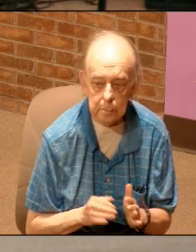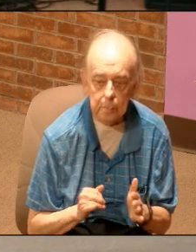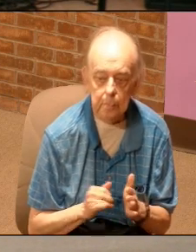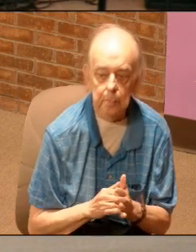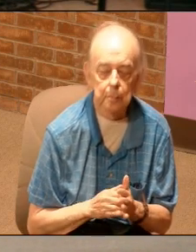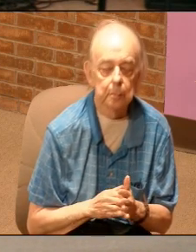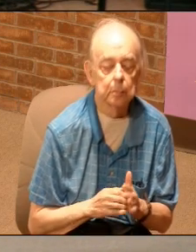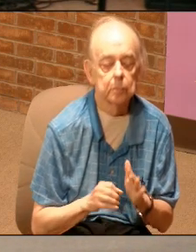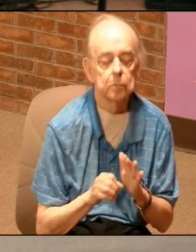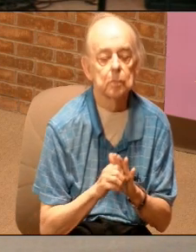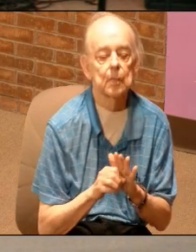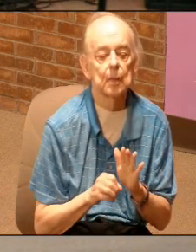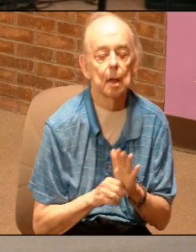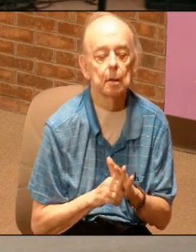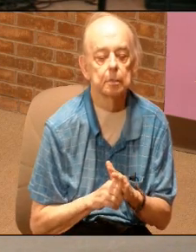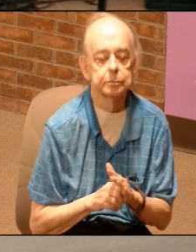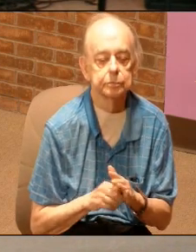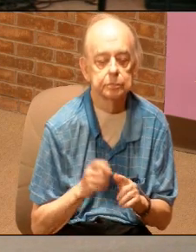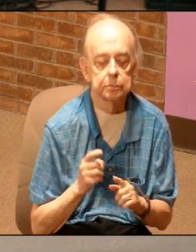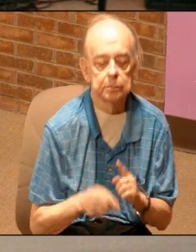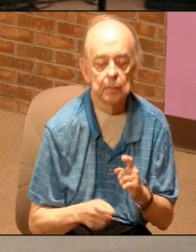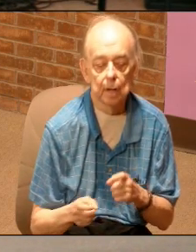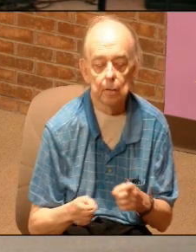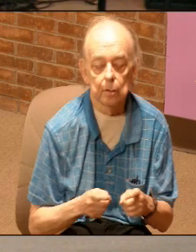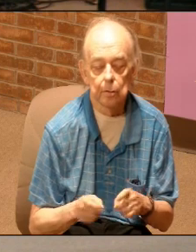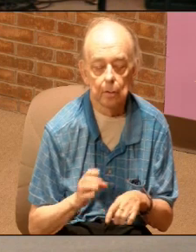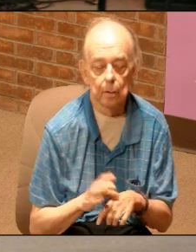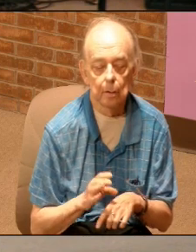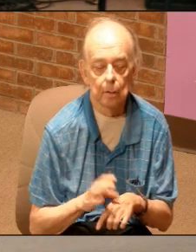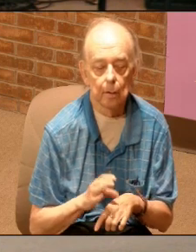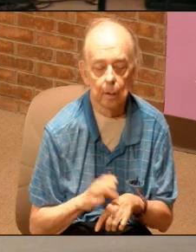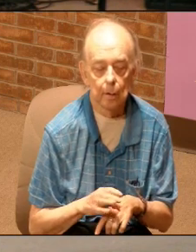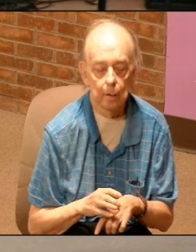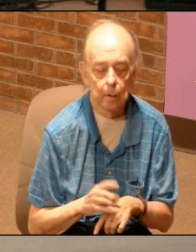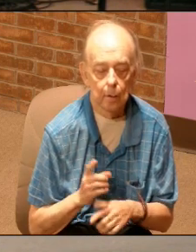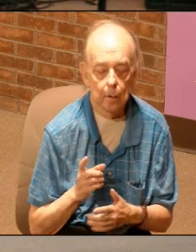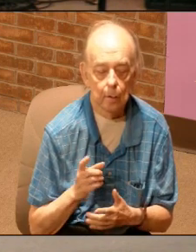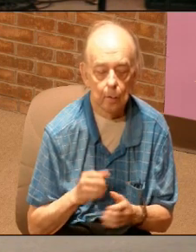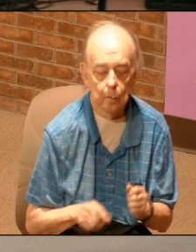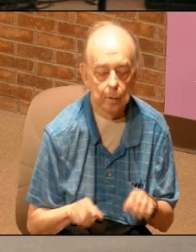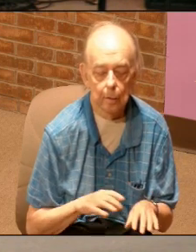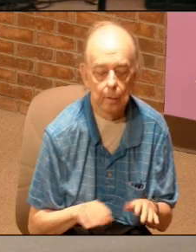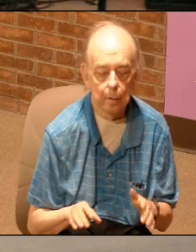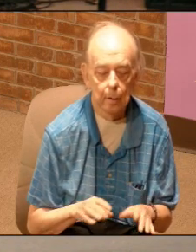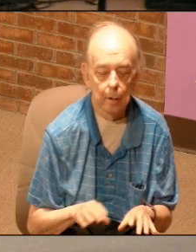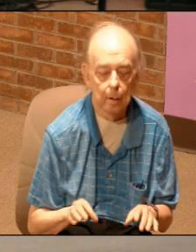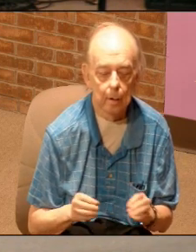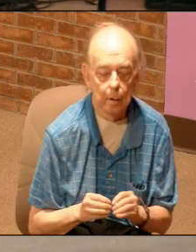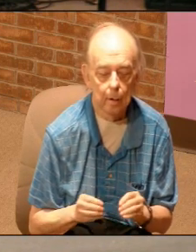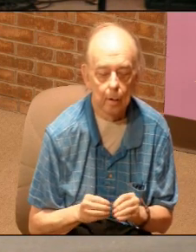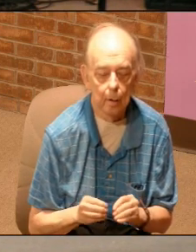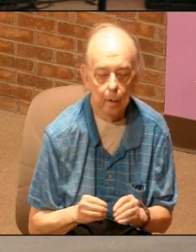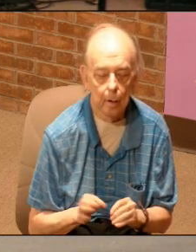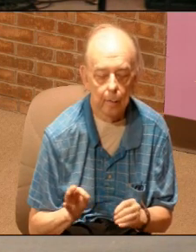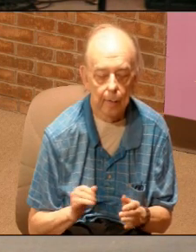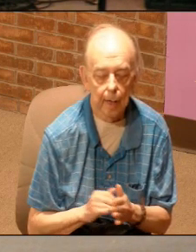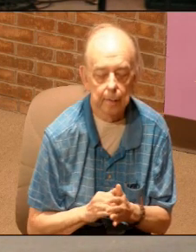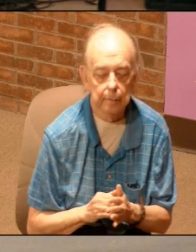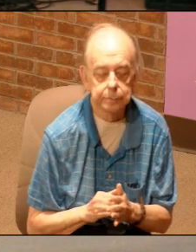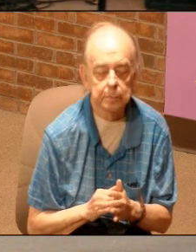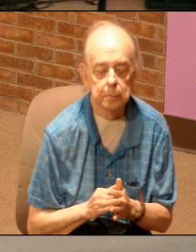that the state can run the church, which they are doing, and they're doing more and more